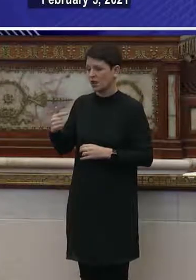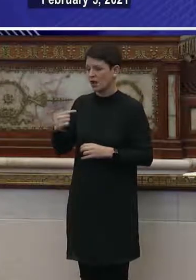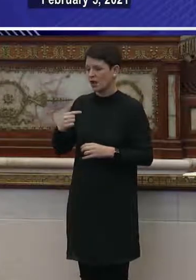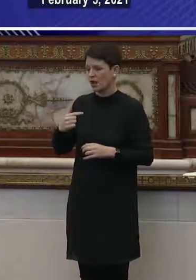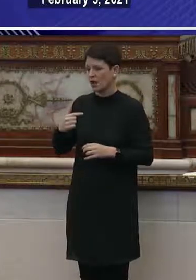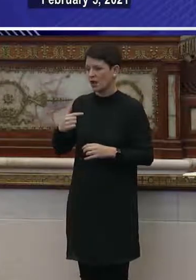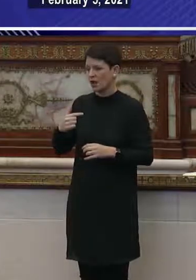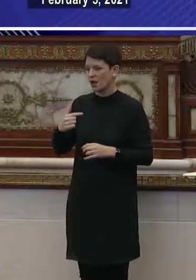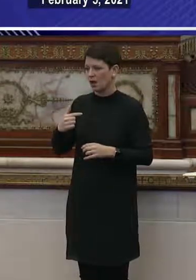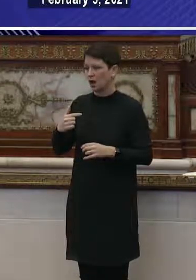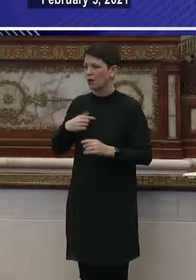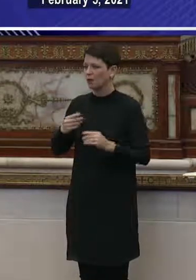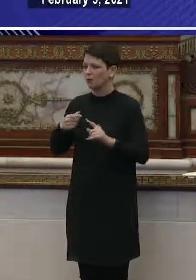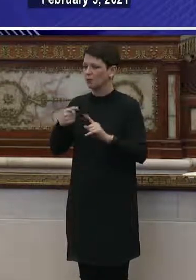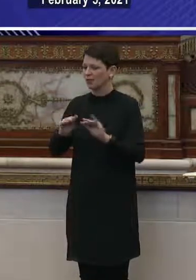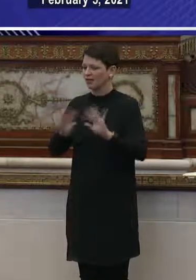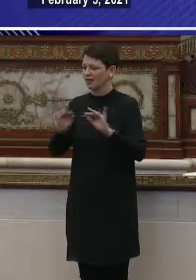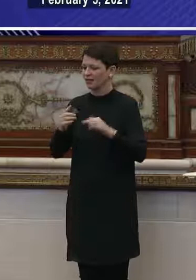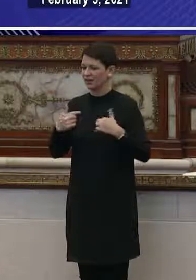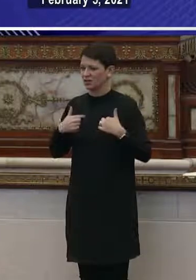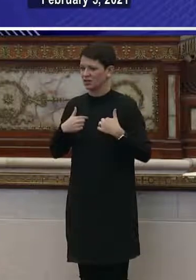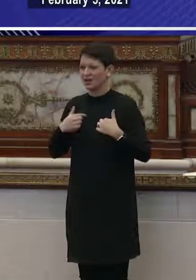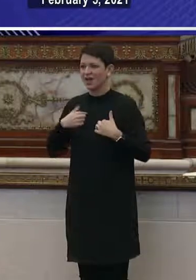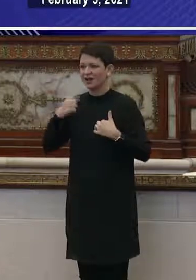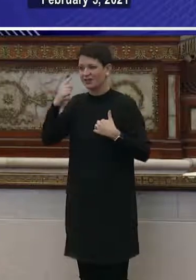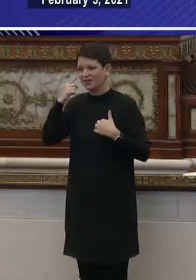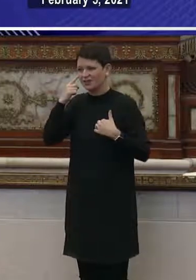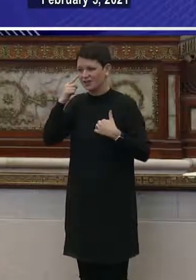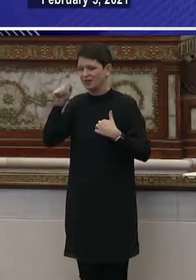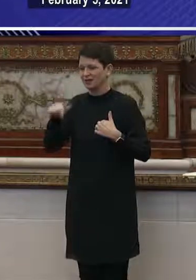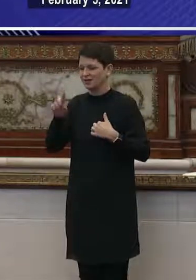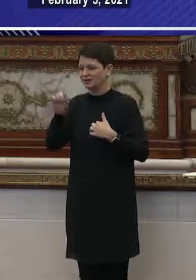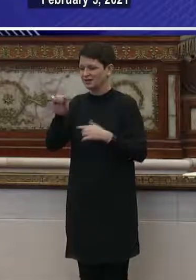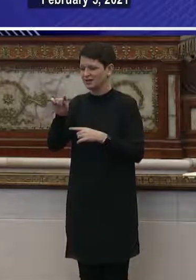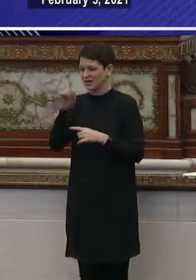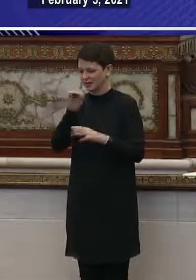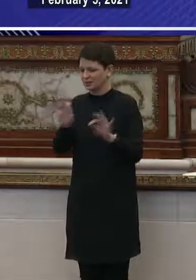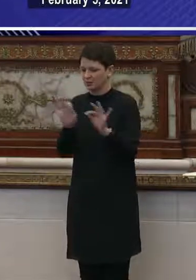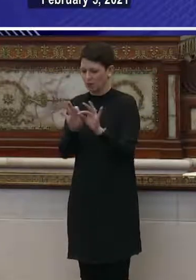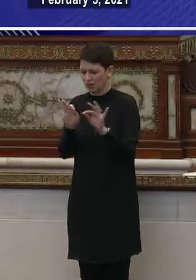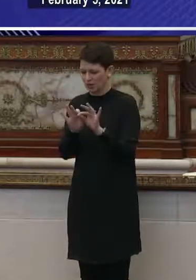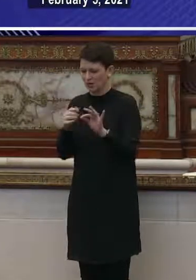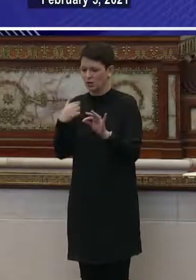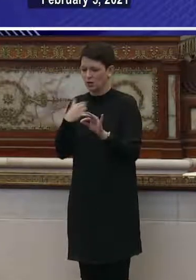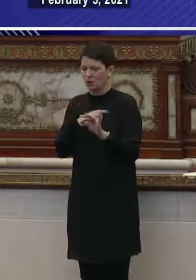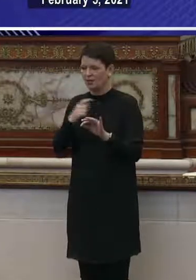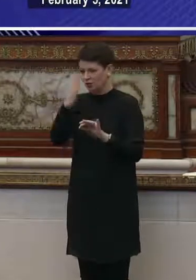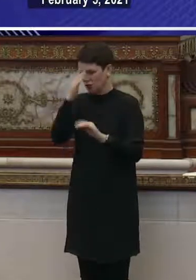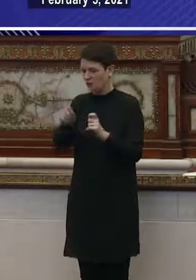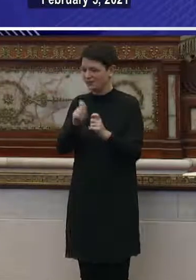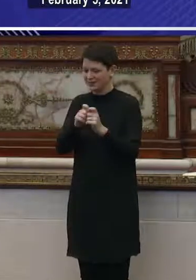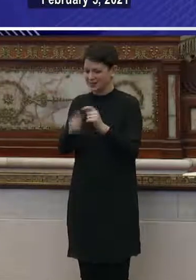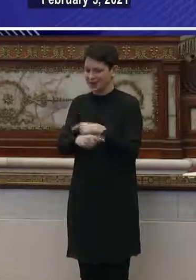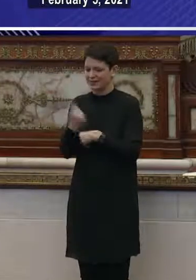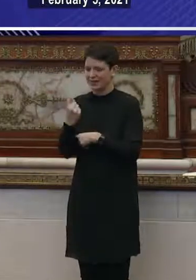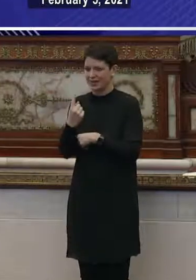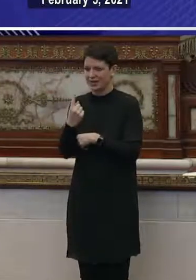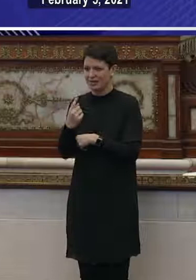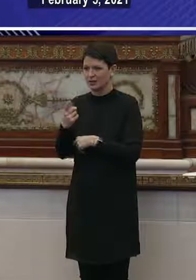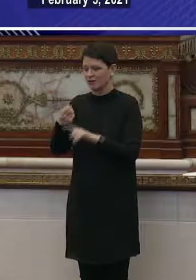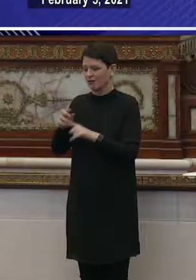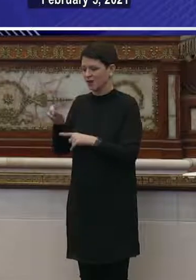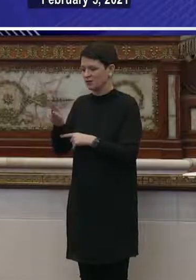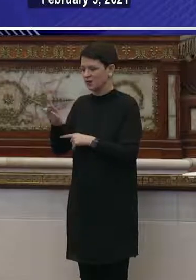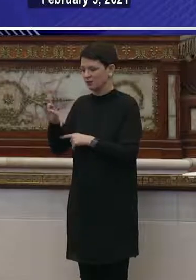rise with a quick point of clarification because I do think this date is important. We need to know the exact date per Dr.